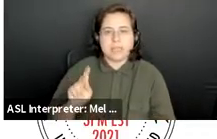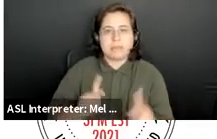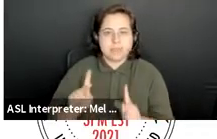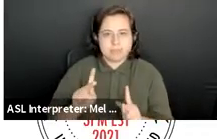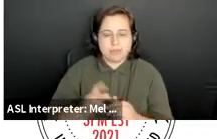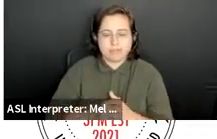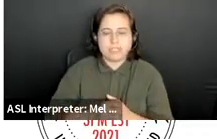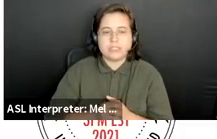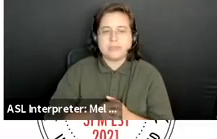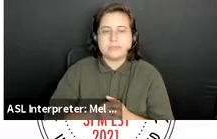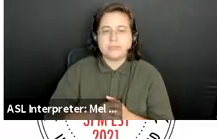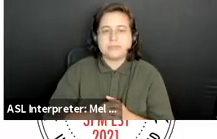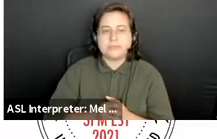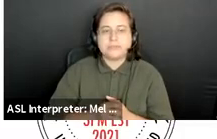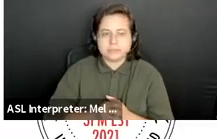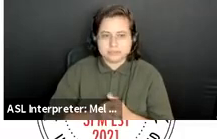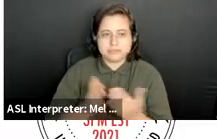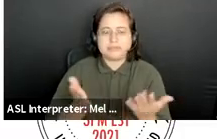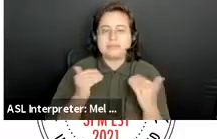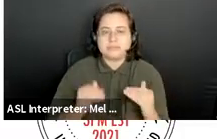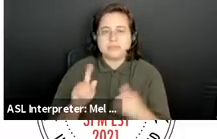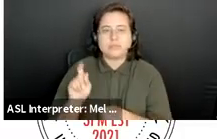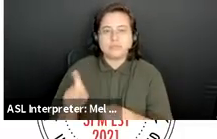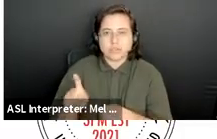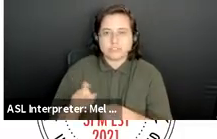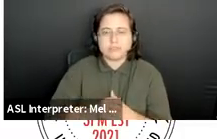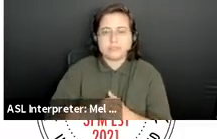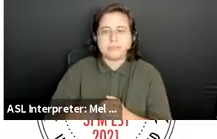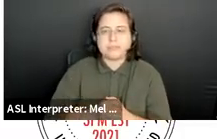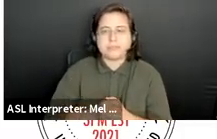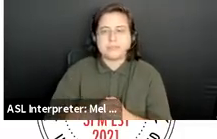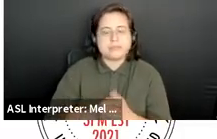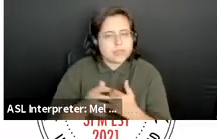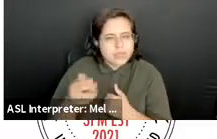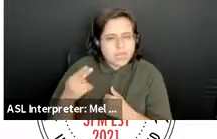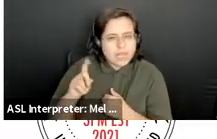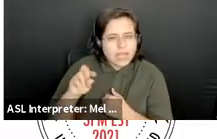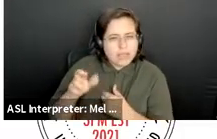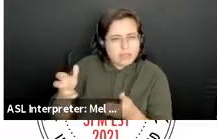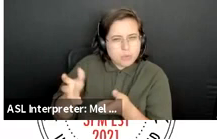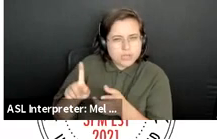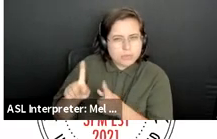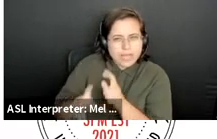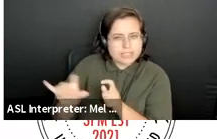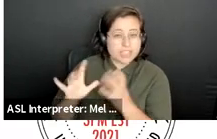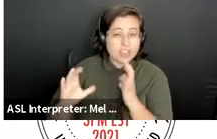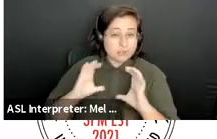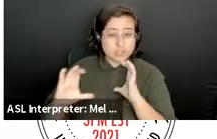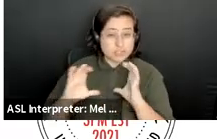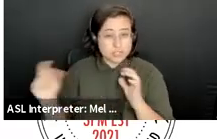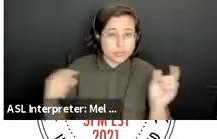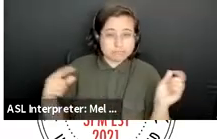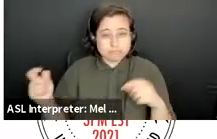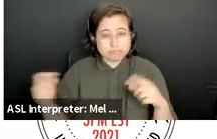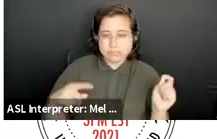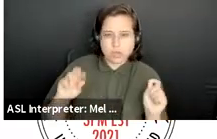Moving on to the questions. Heather, did you want to sort of ask those questions so it's a conversation, or do you